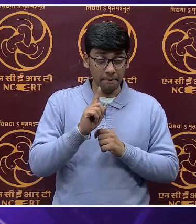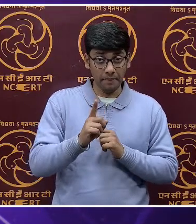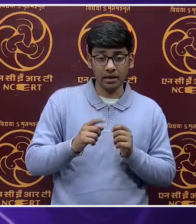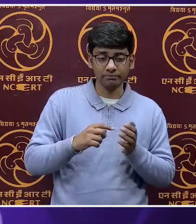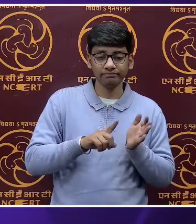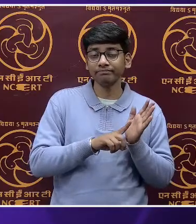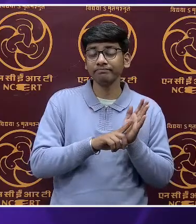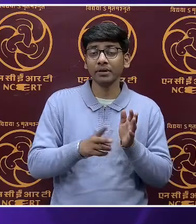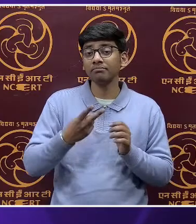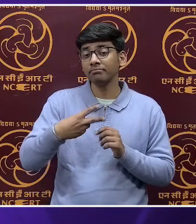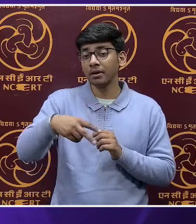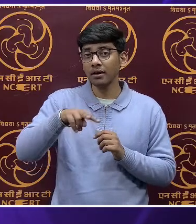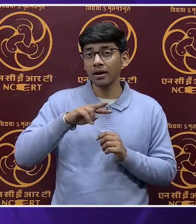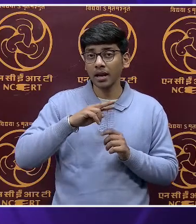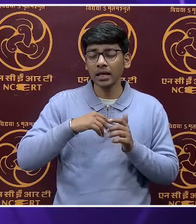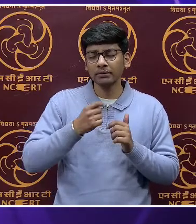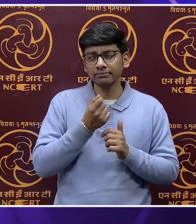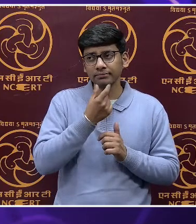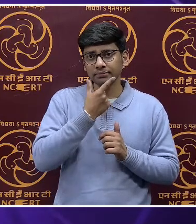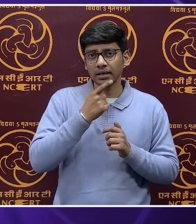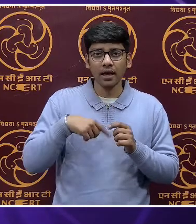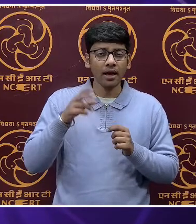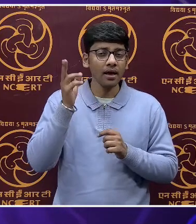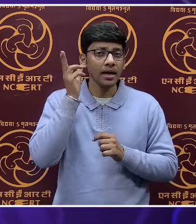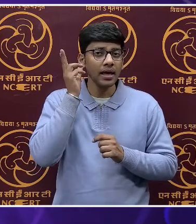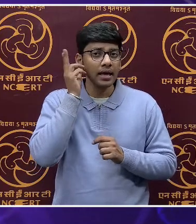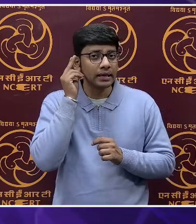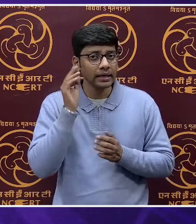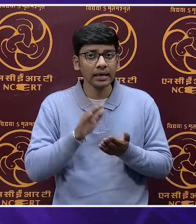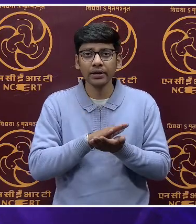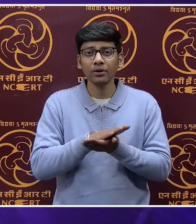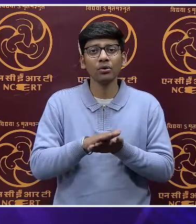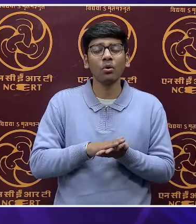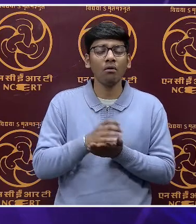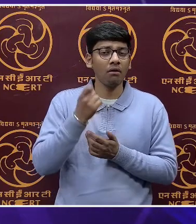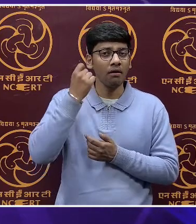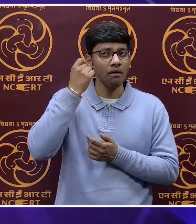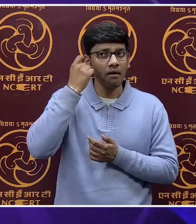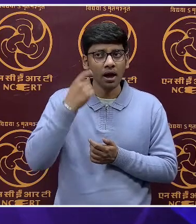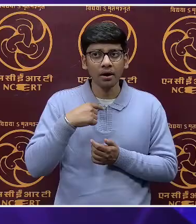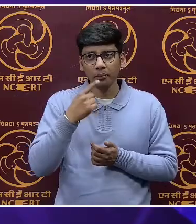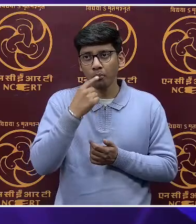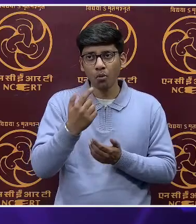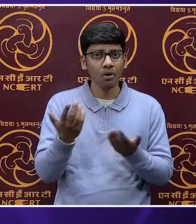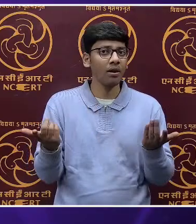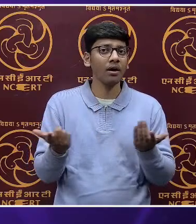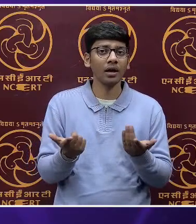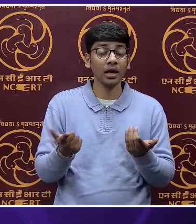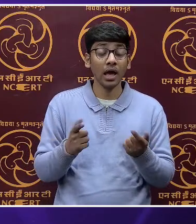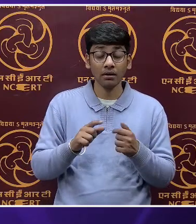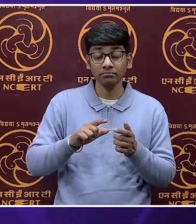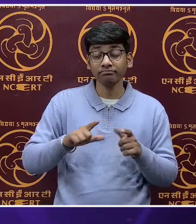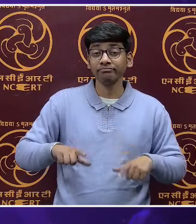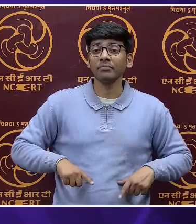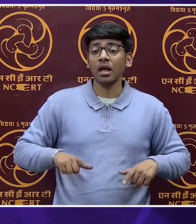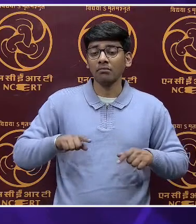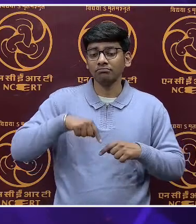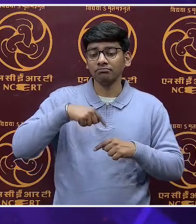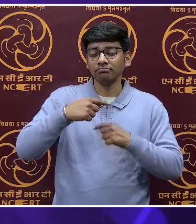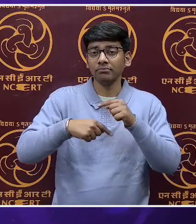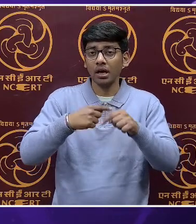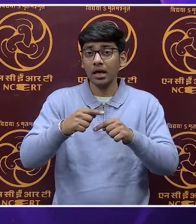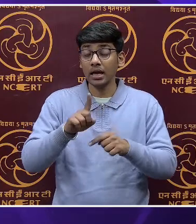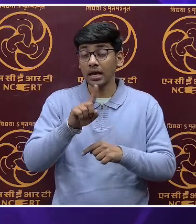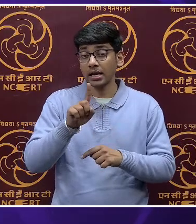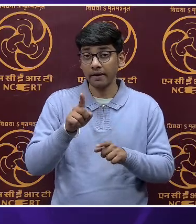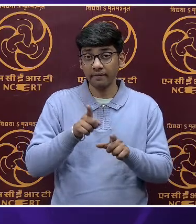just nods and smiles because she doesn't hear. She's not understanding what is being said. And later on, when she was 11